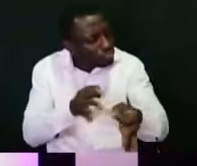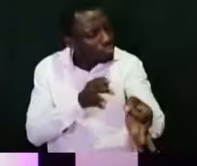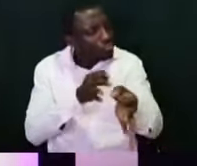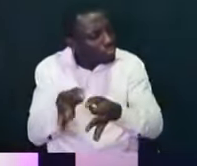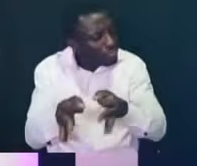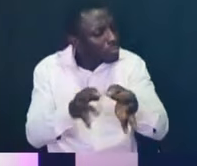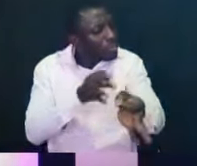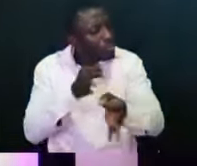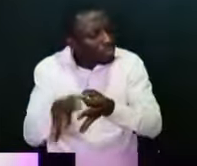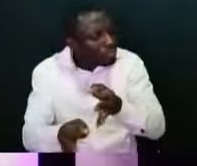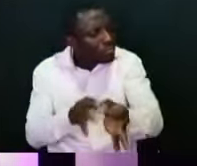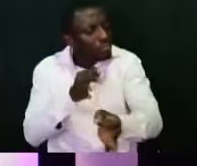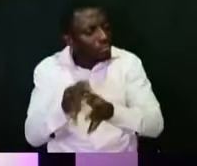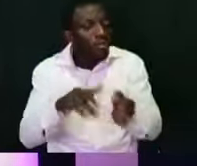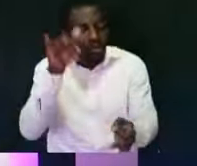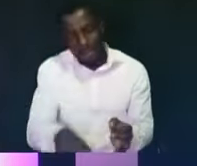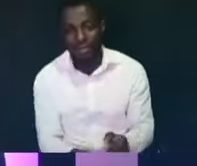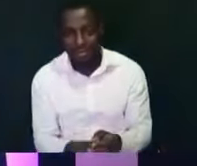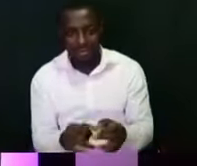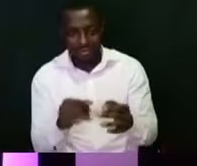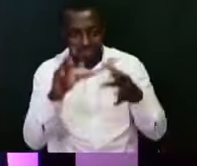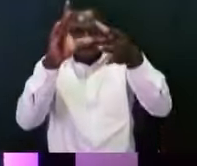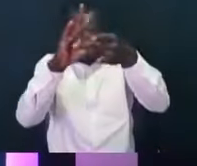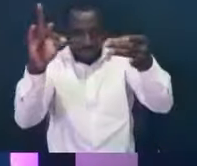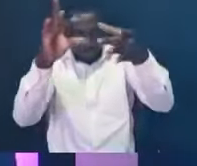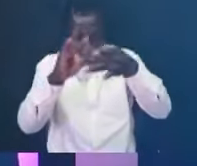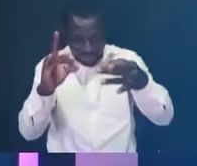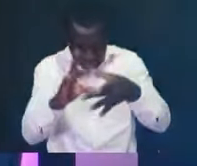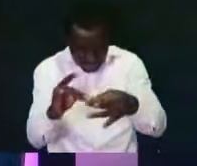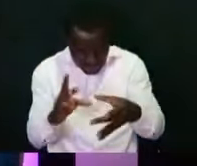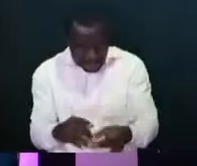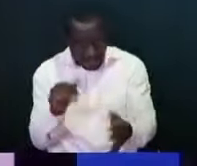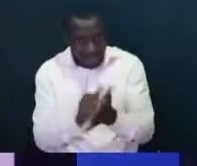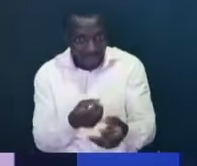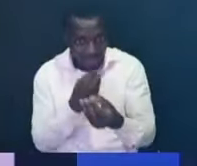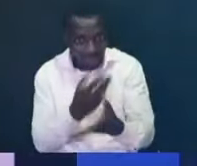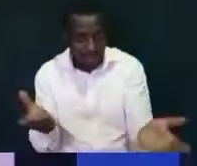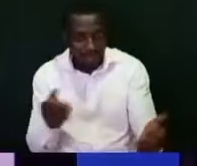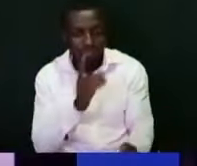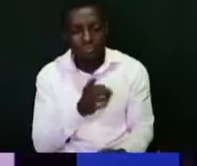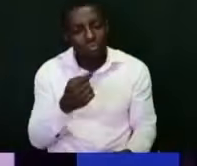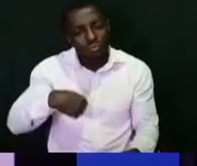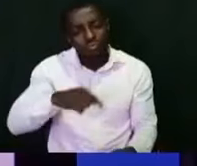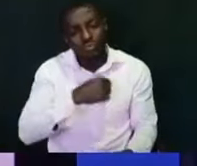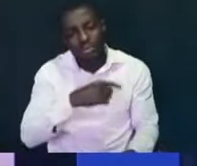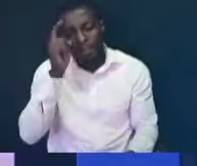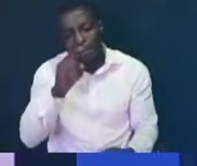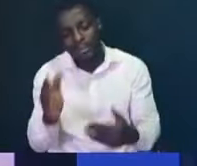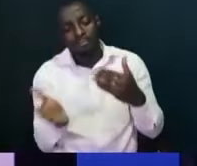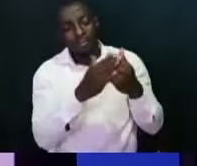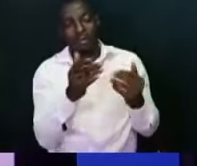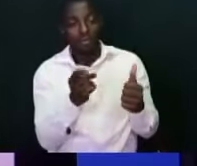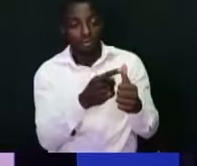Jesus let me tell you what I have found from these vers you have to go back to